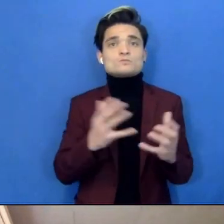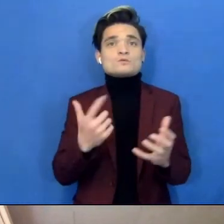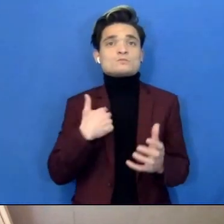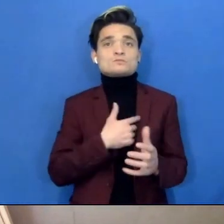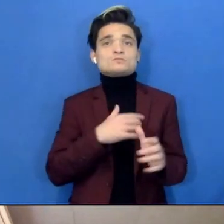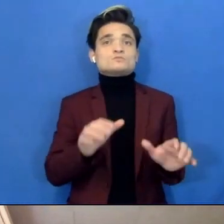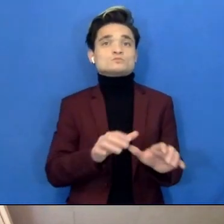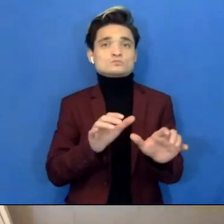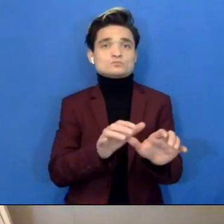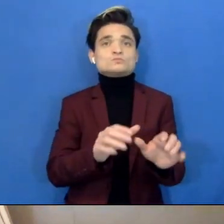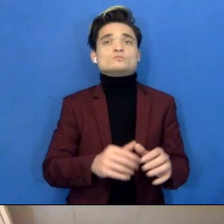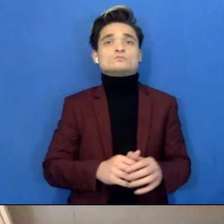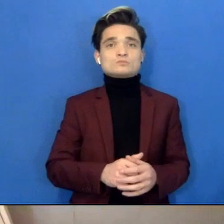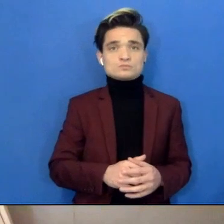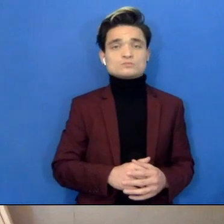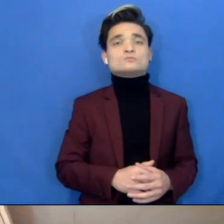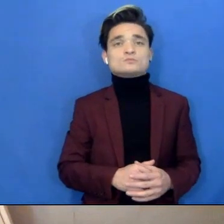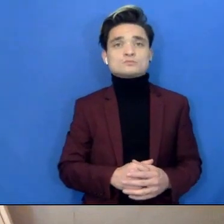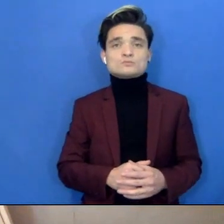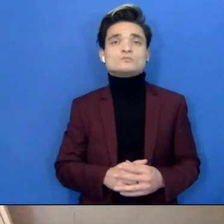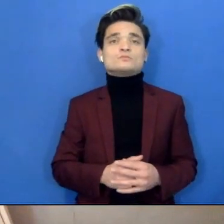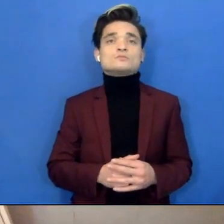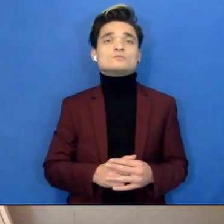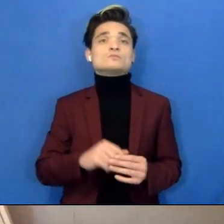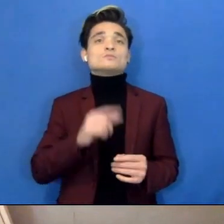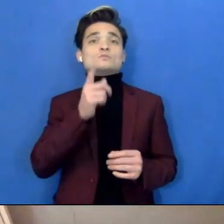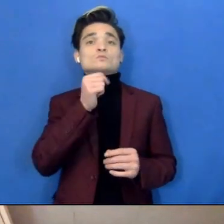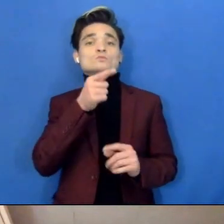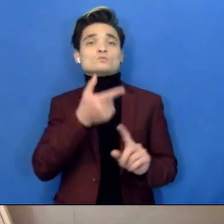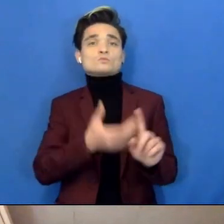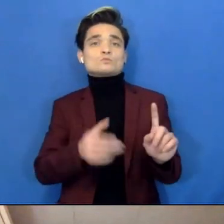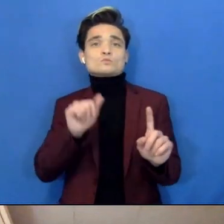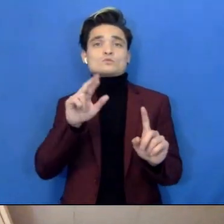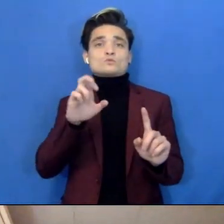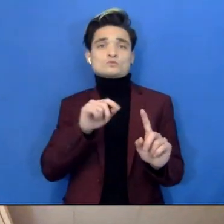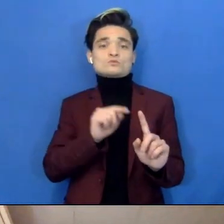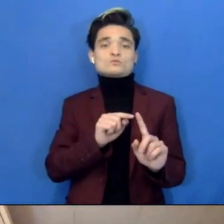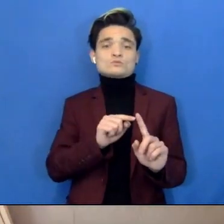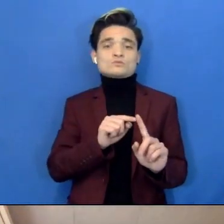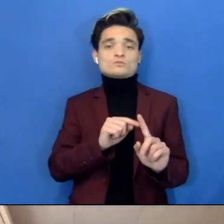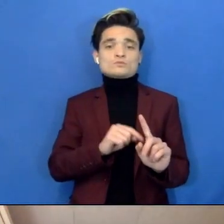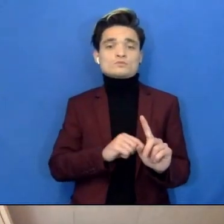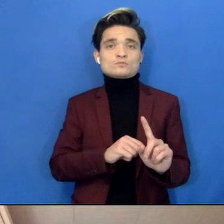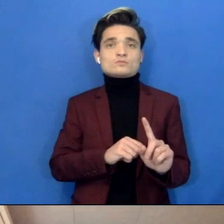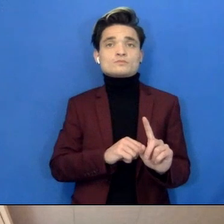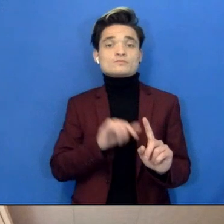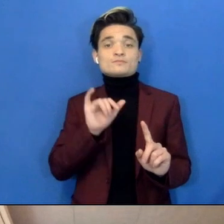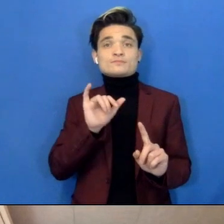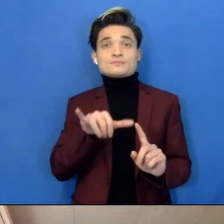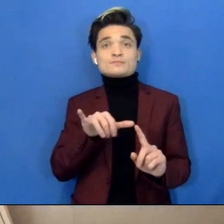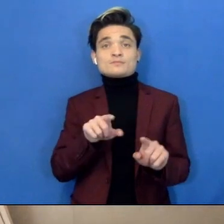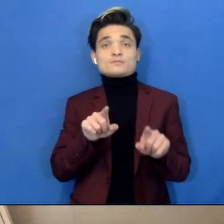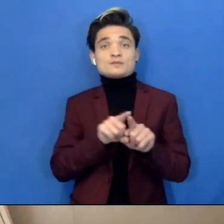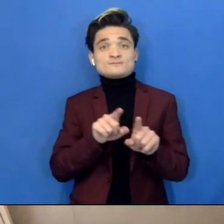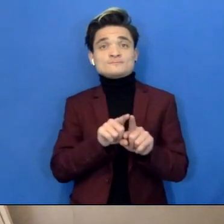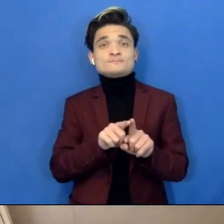embodiment. But it's also how you do what you do is informed by what's inside of you. So when we improvise, there's